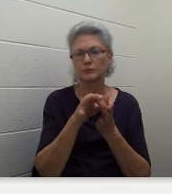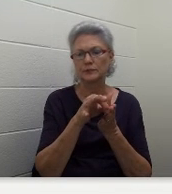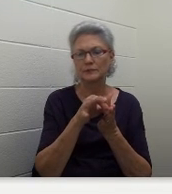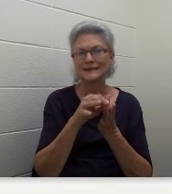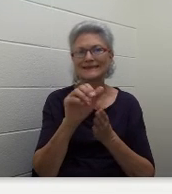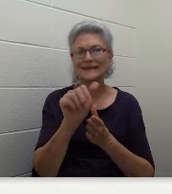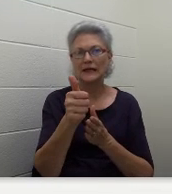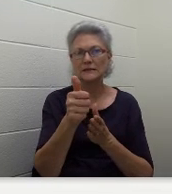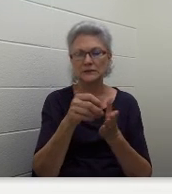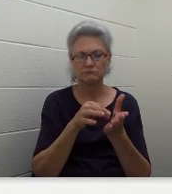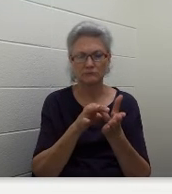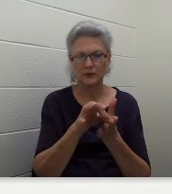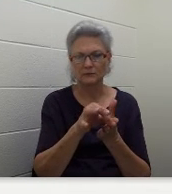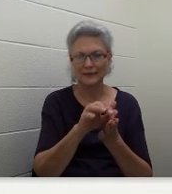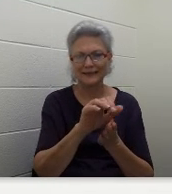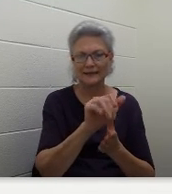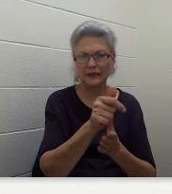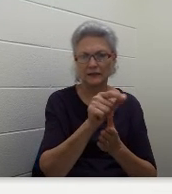to see